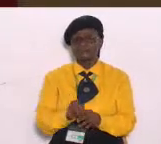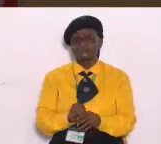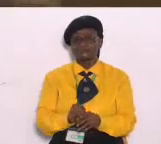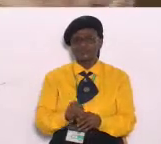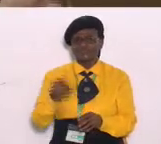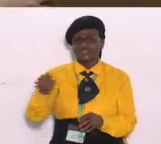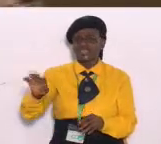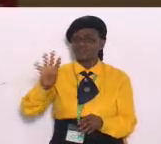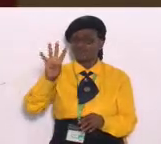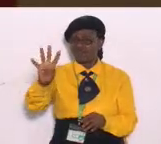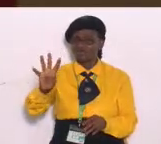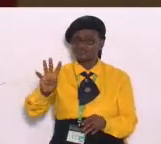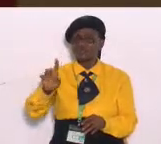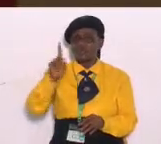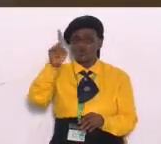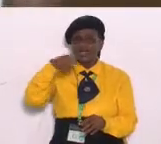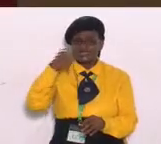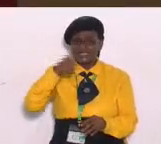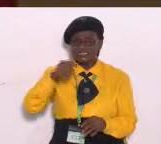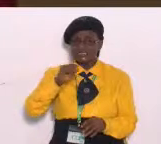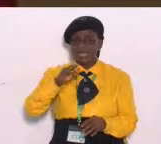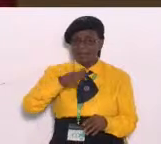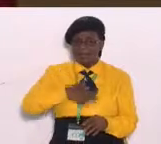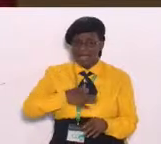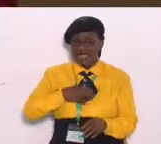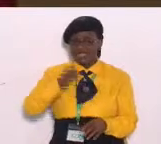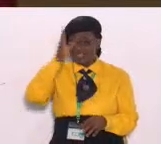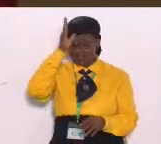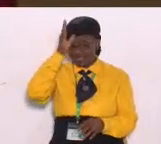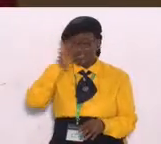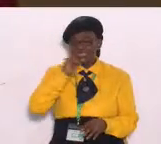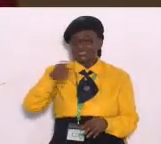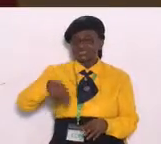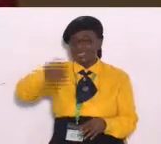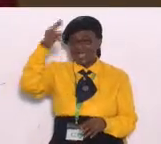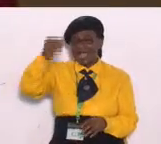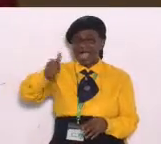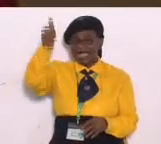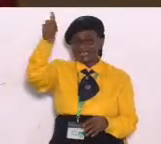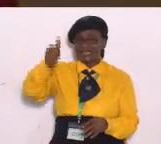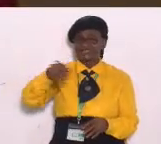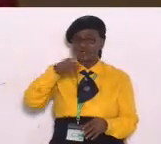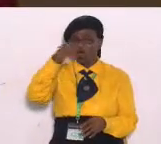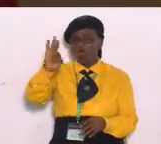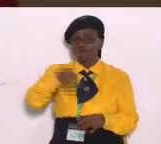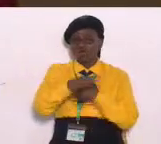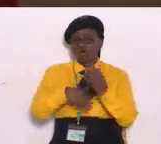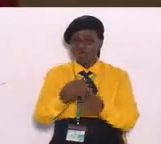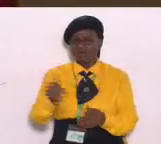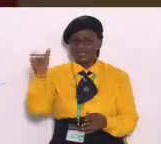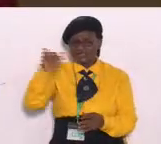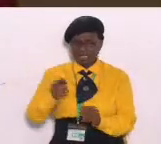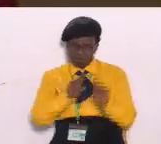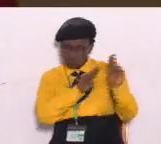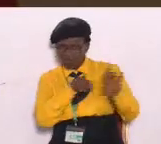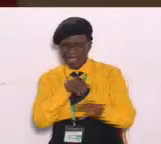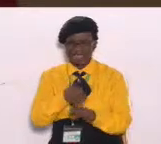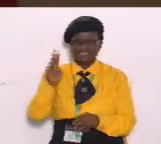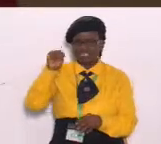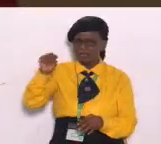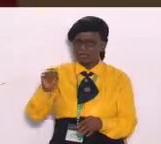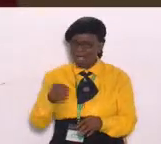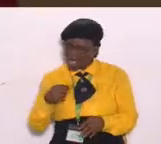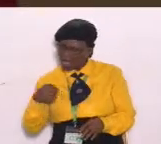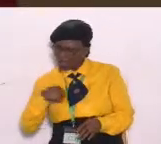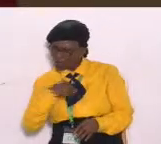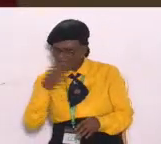Then the fourth one said, my father is the highest of all. They all looked at him and they said, we know your